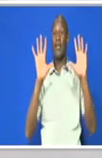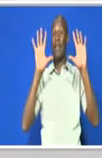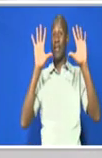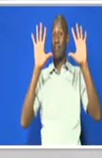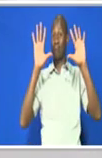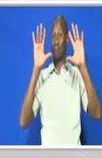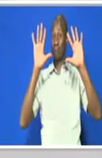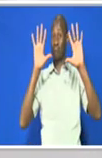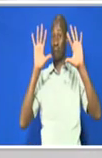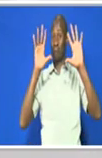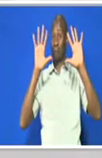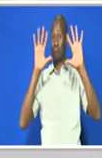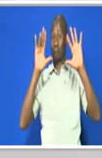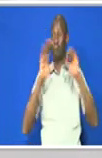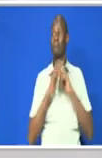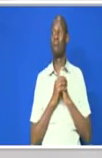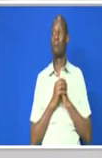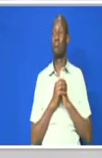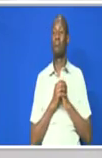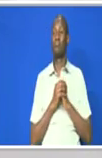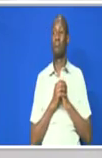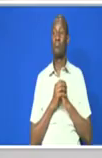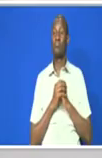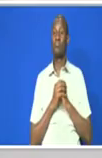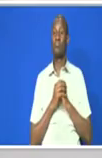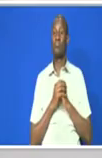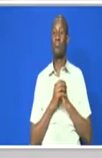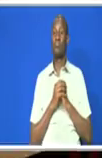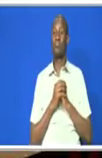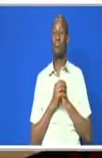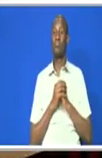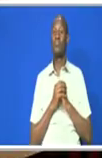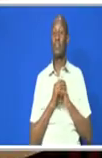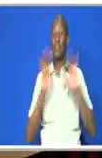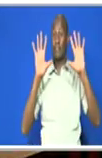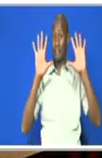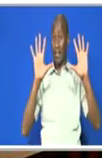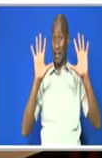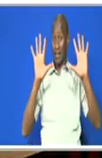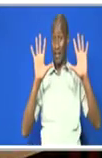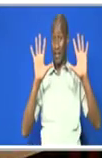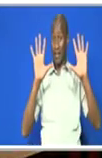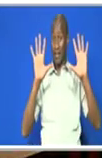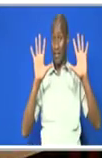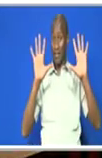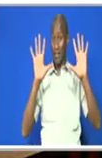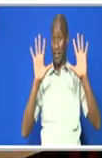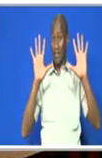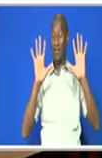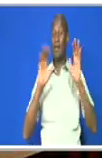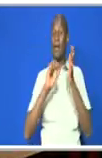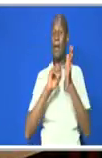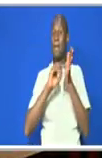count backwards. 10. My 10 fingers. Take